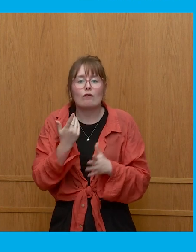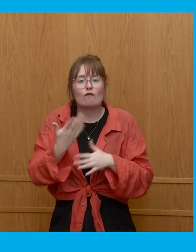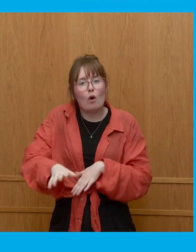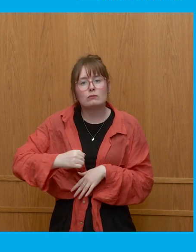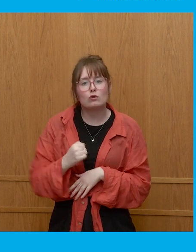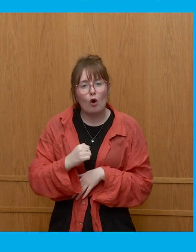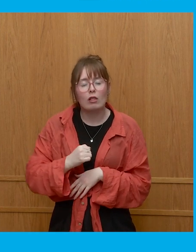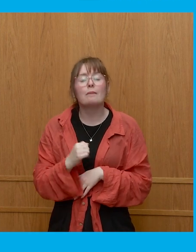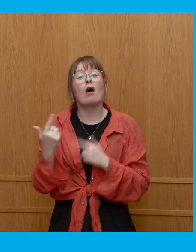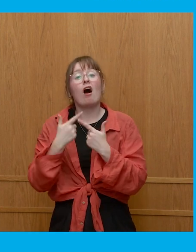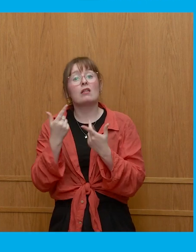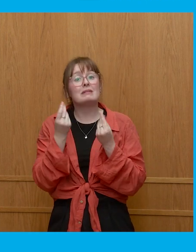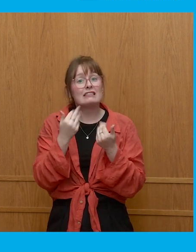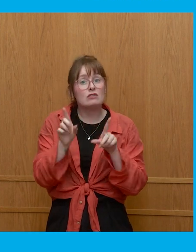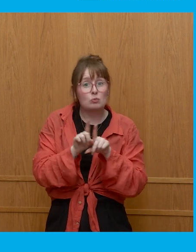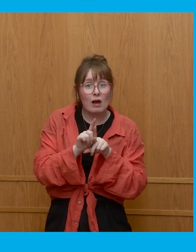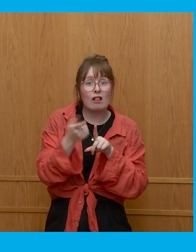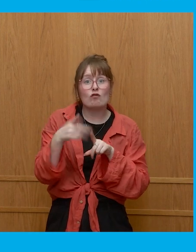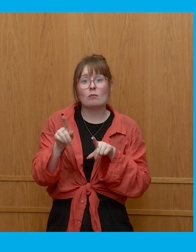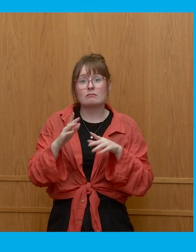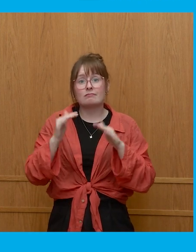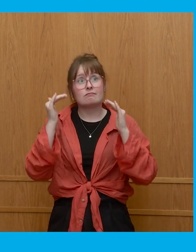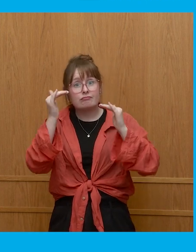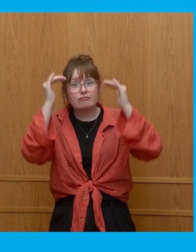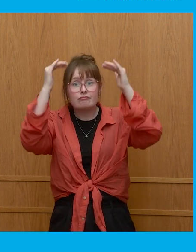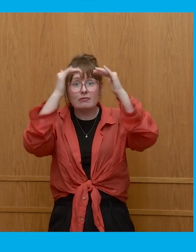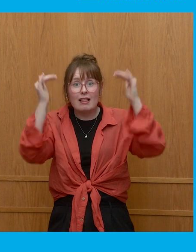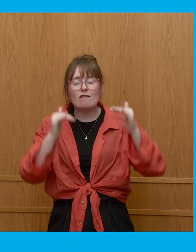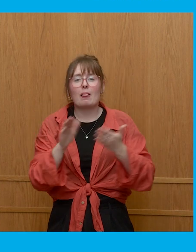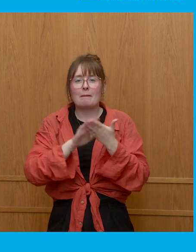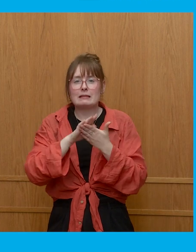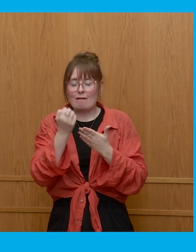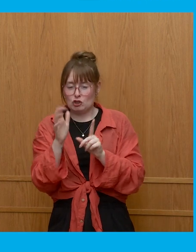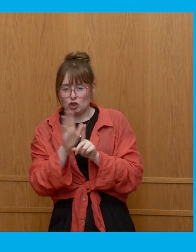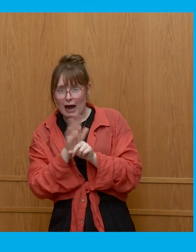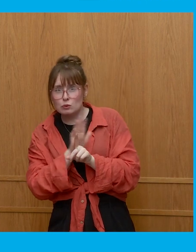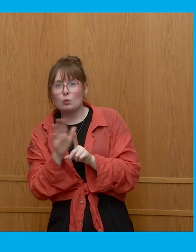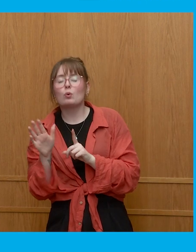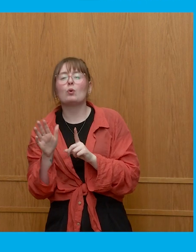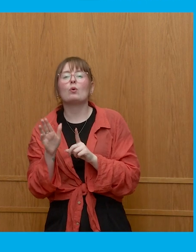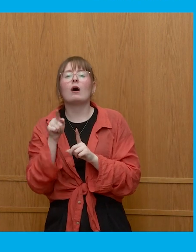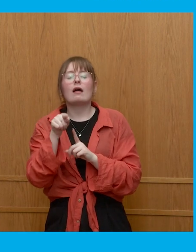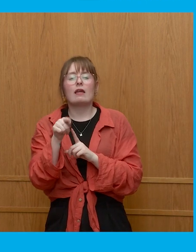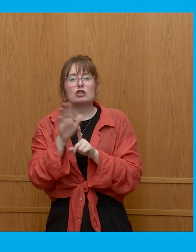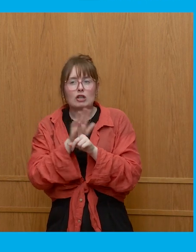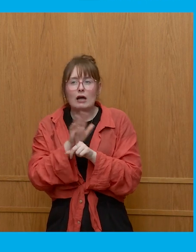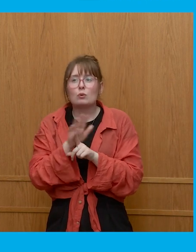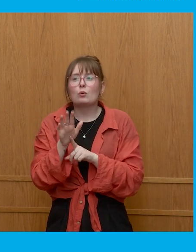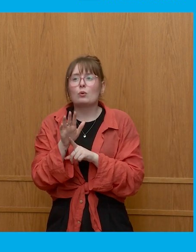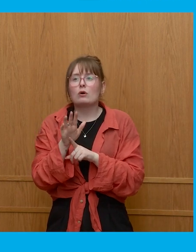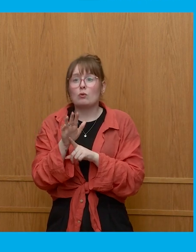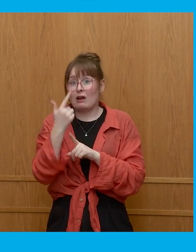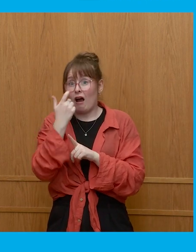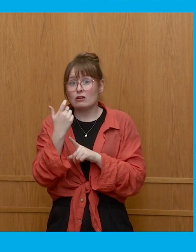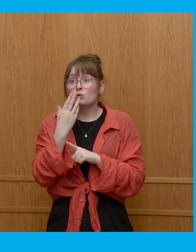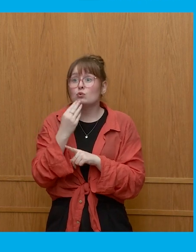other materials on a different levels, which create shadows, which are made in